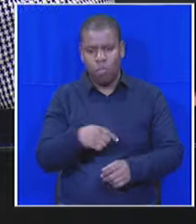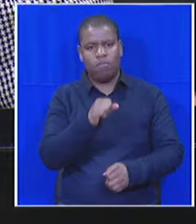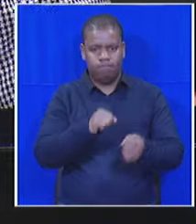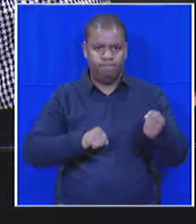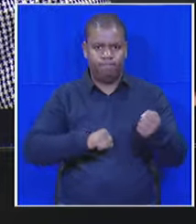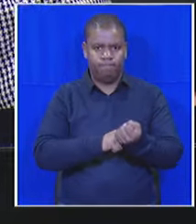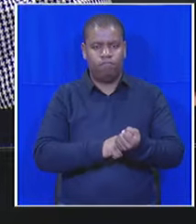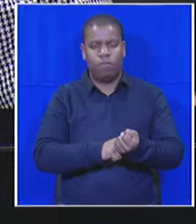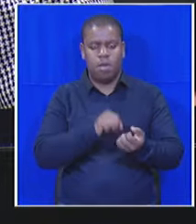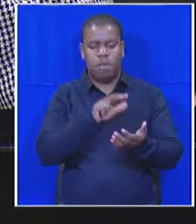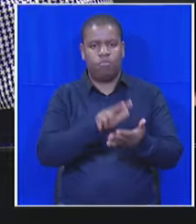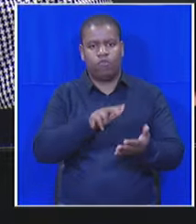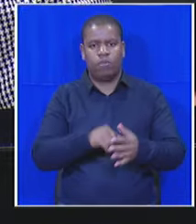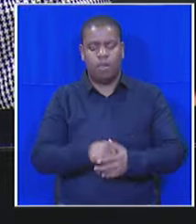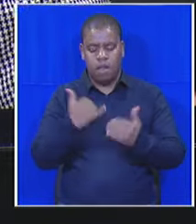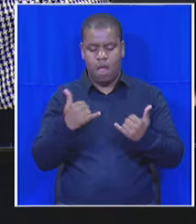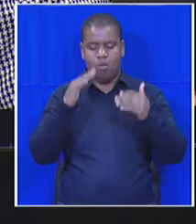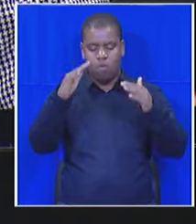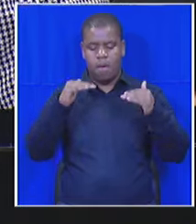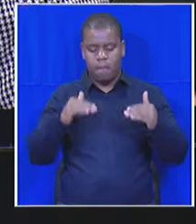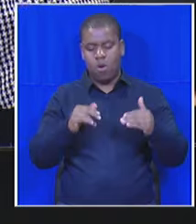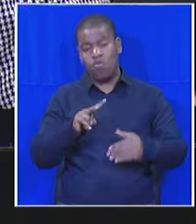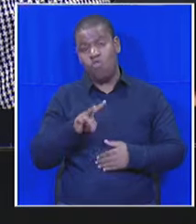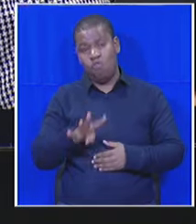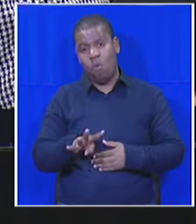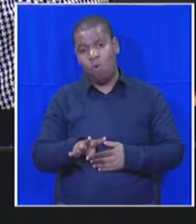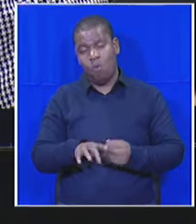I now move to vote number 24,